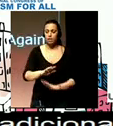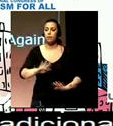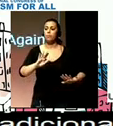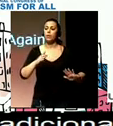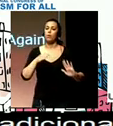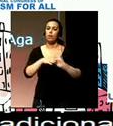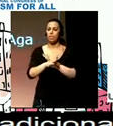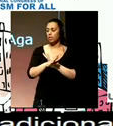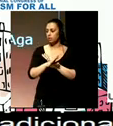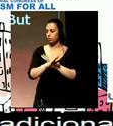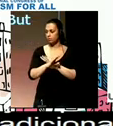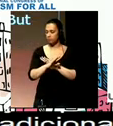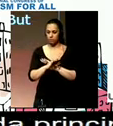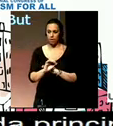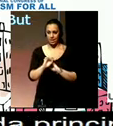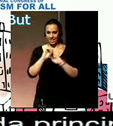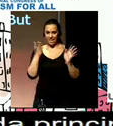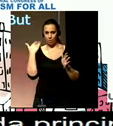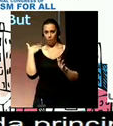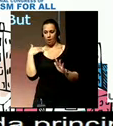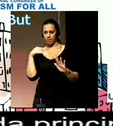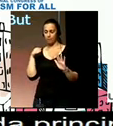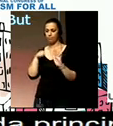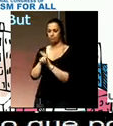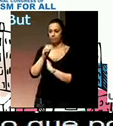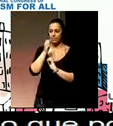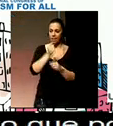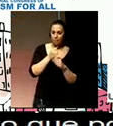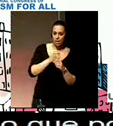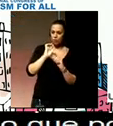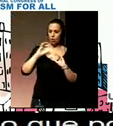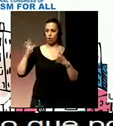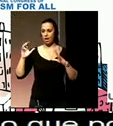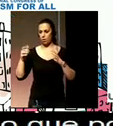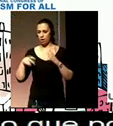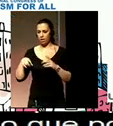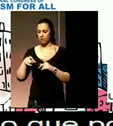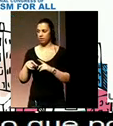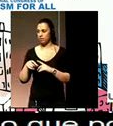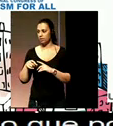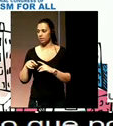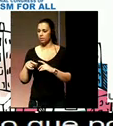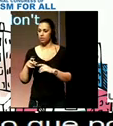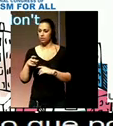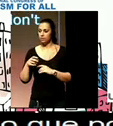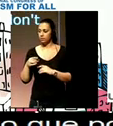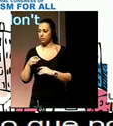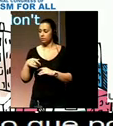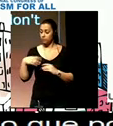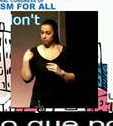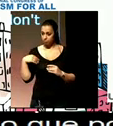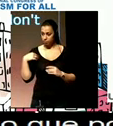and carriages, just like, for example, the Grand Palais in Paris, goes behind those steps, allowing you